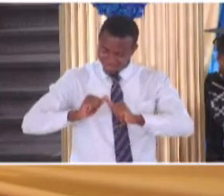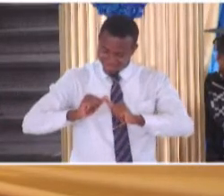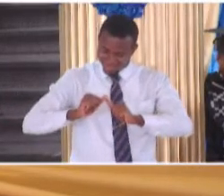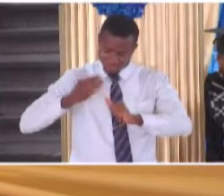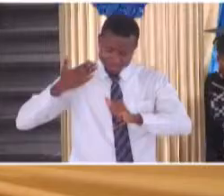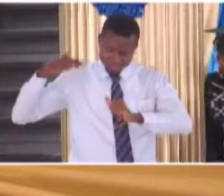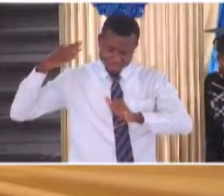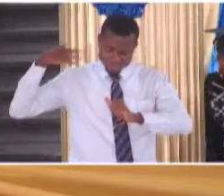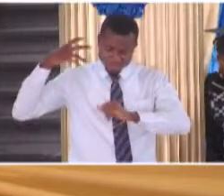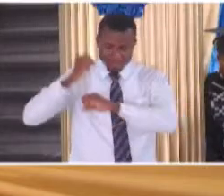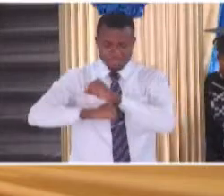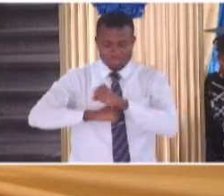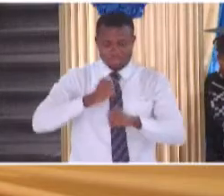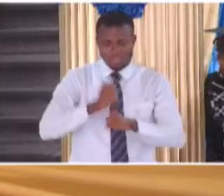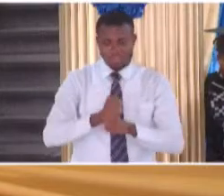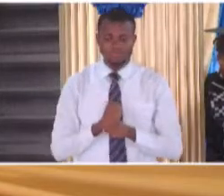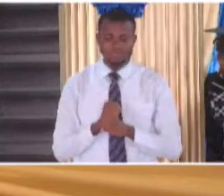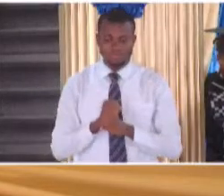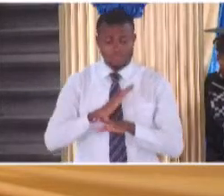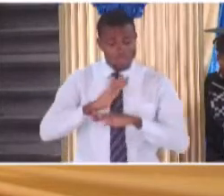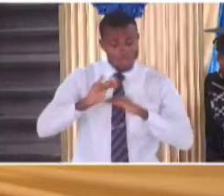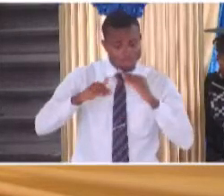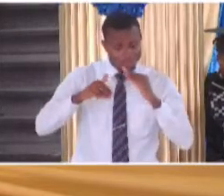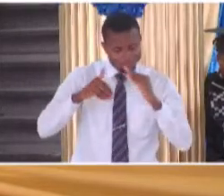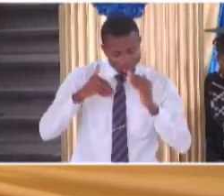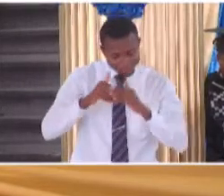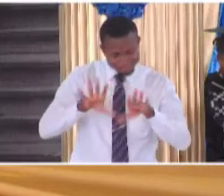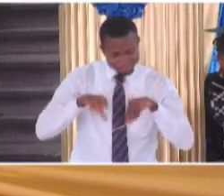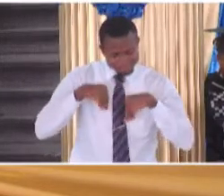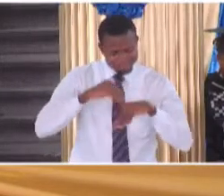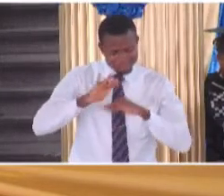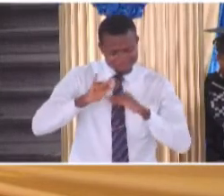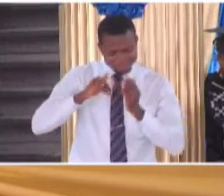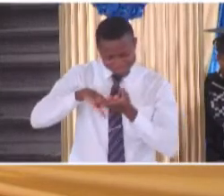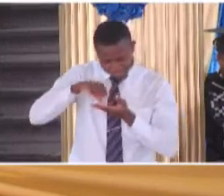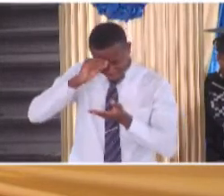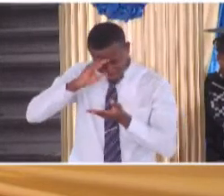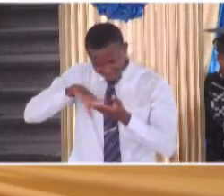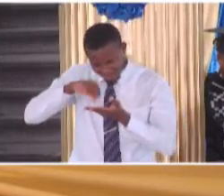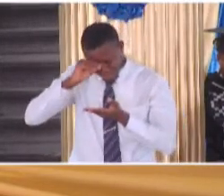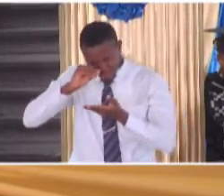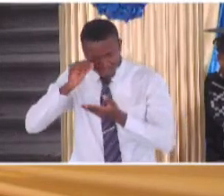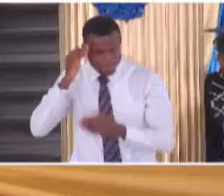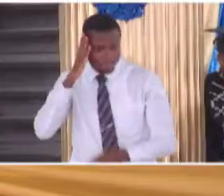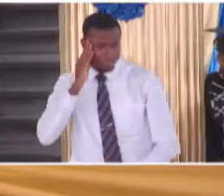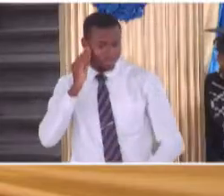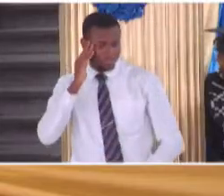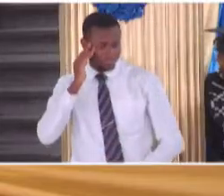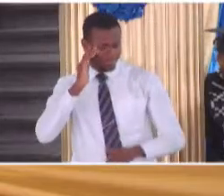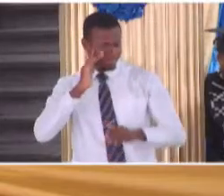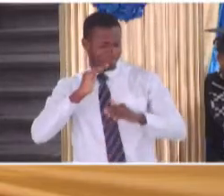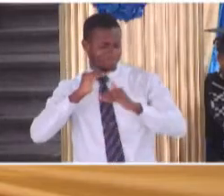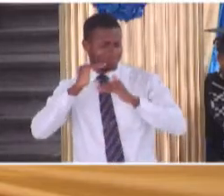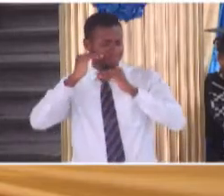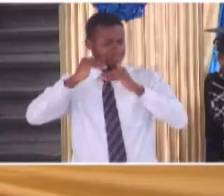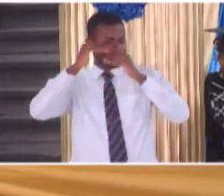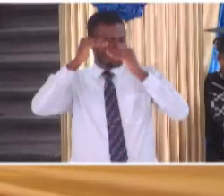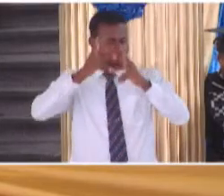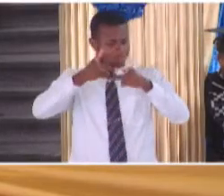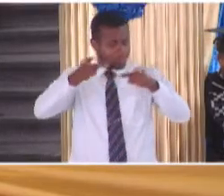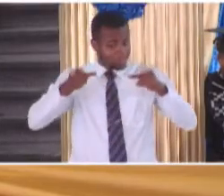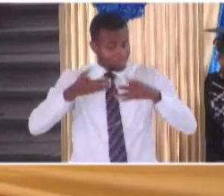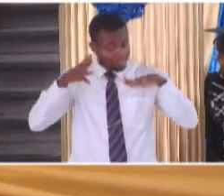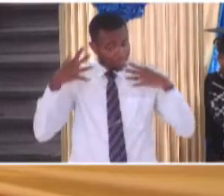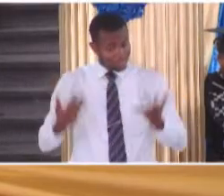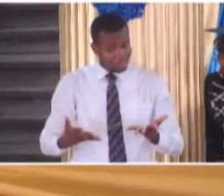the past year, which have enriched the student experience and further cemented our place as a leader